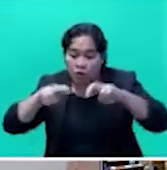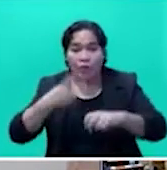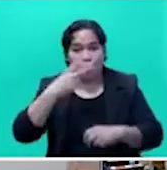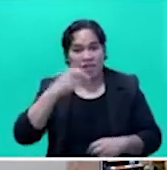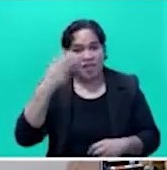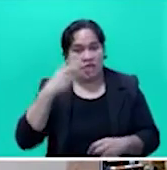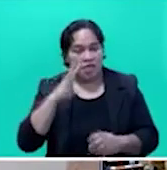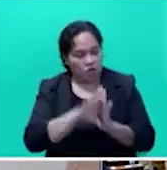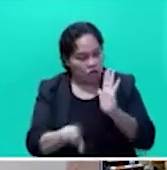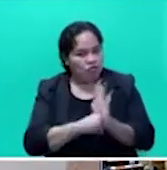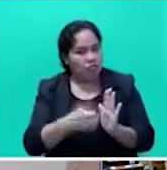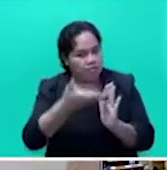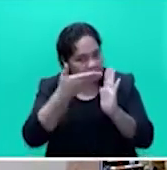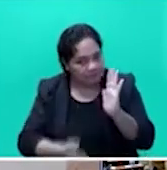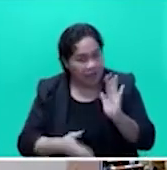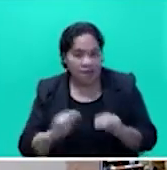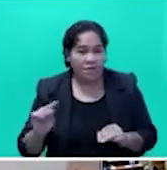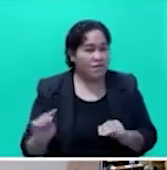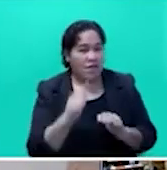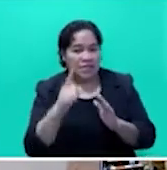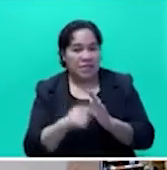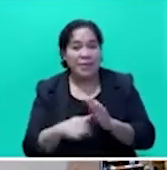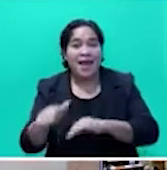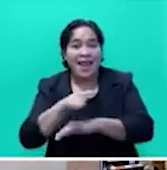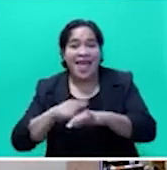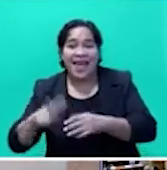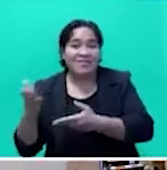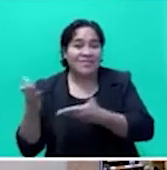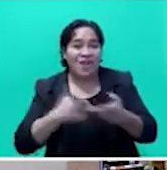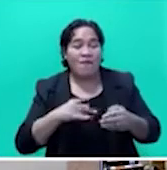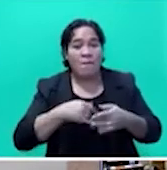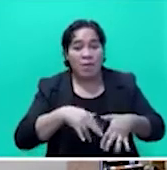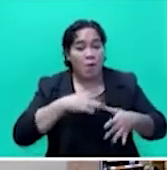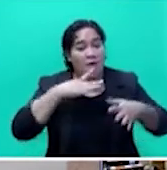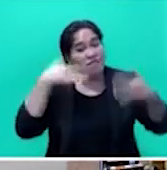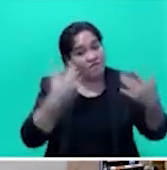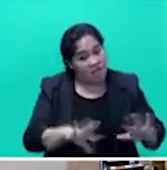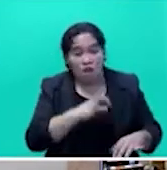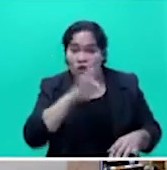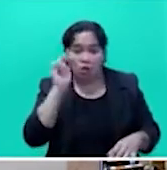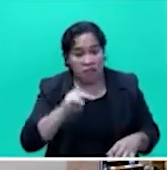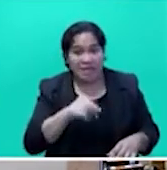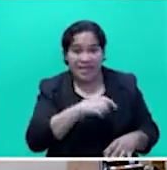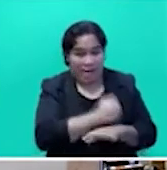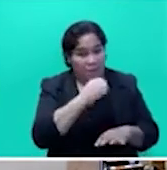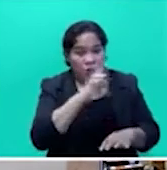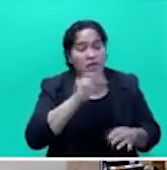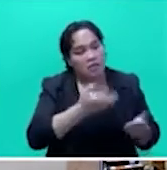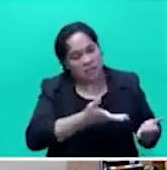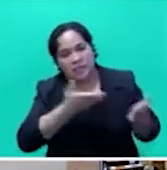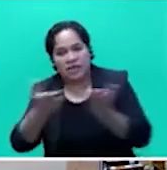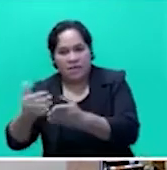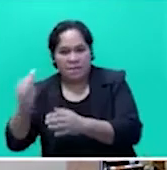2013 Constitution. For the first time ever, land acquired for public purposes is returned after it is no longer needed by government. This is not